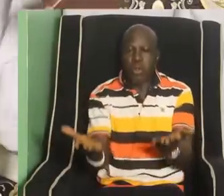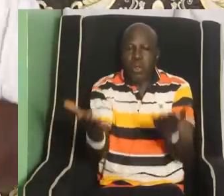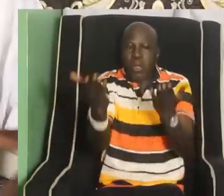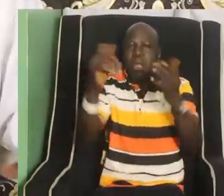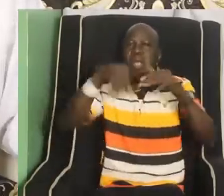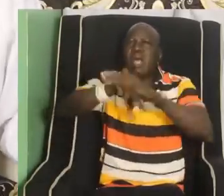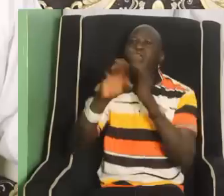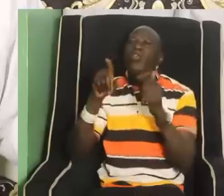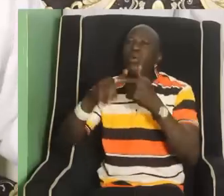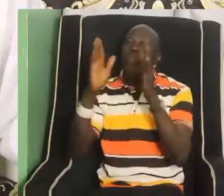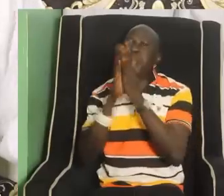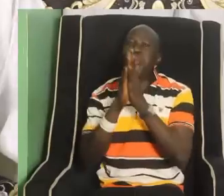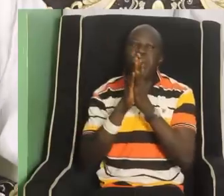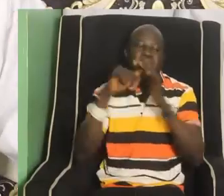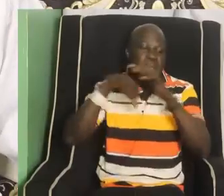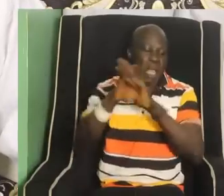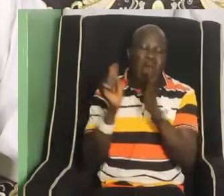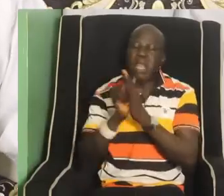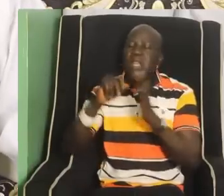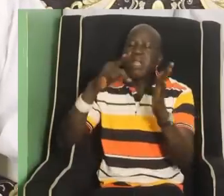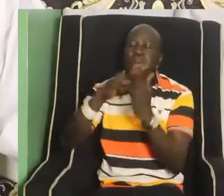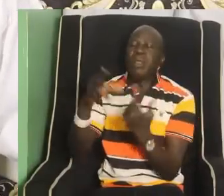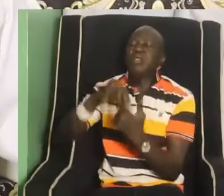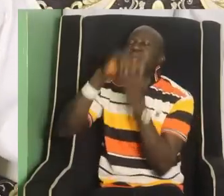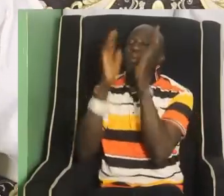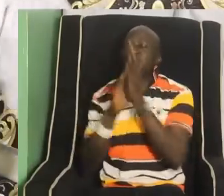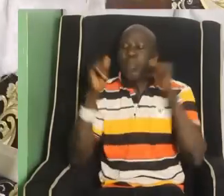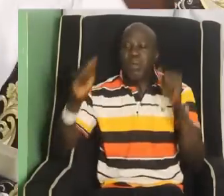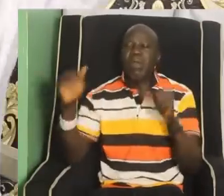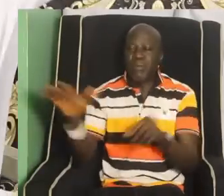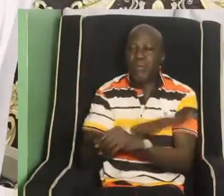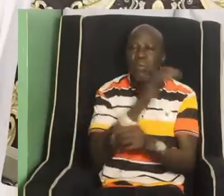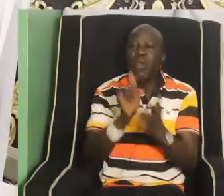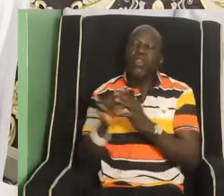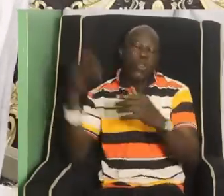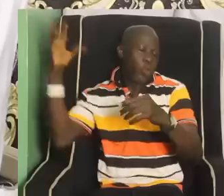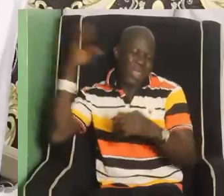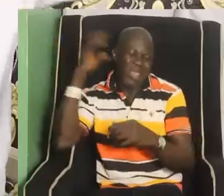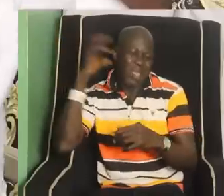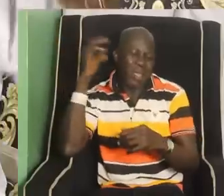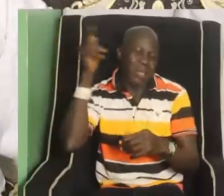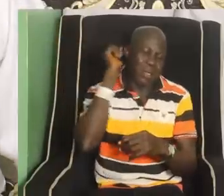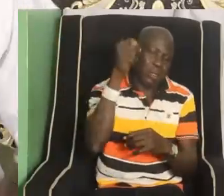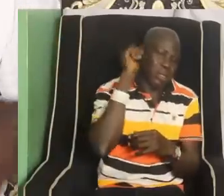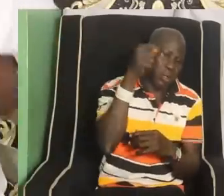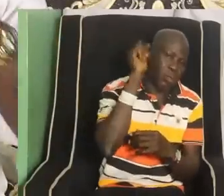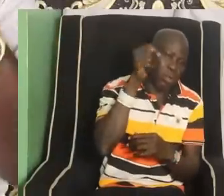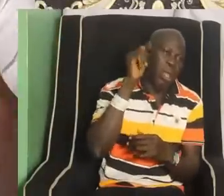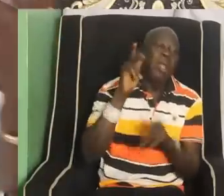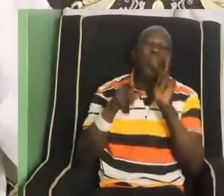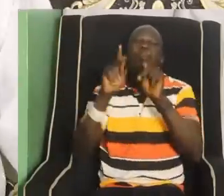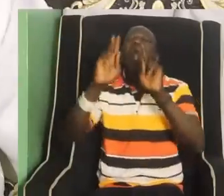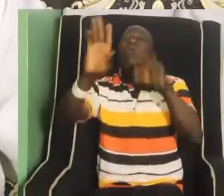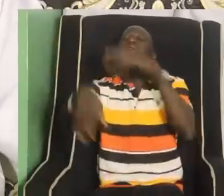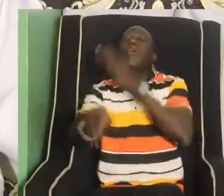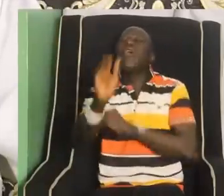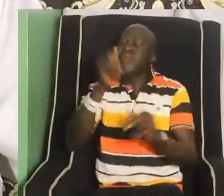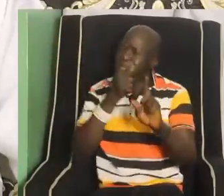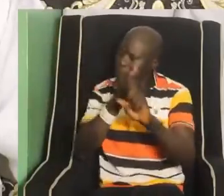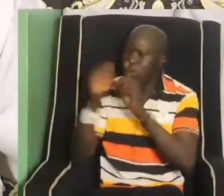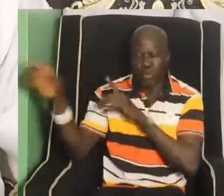I don't but do it. Ask to pray. That prayer will be power. If you lead us